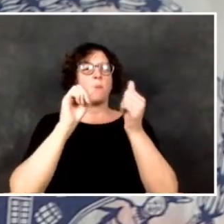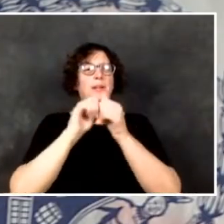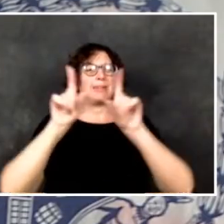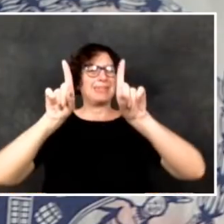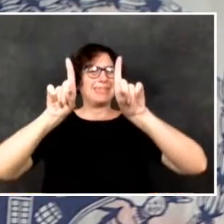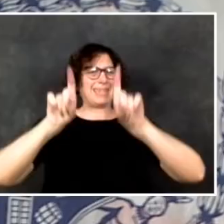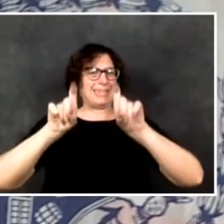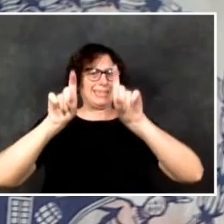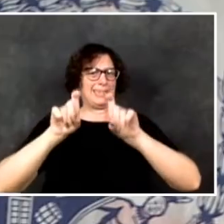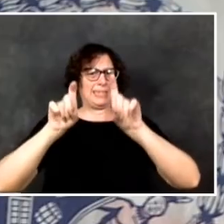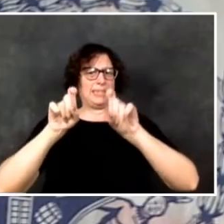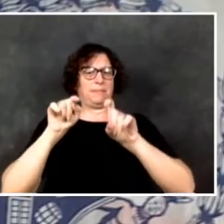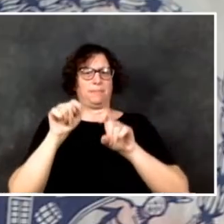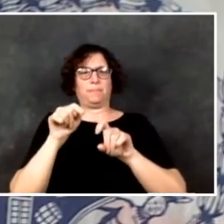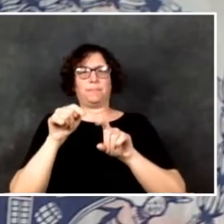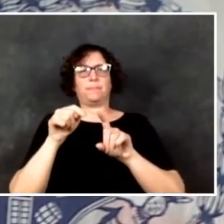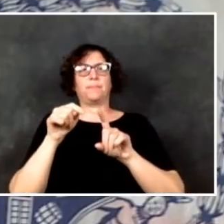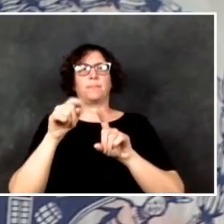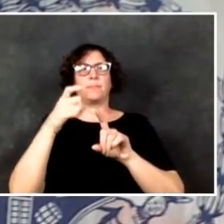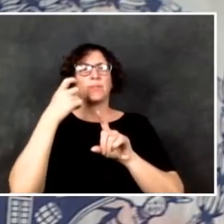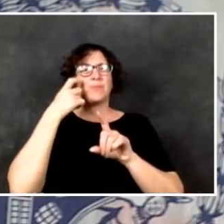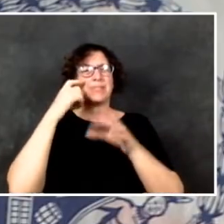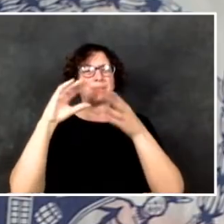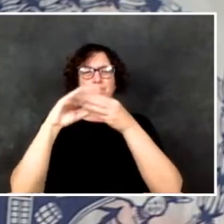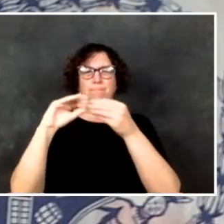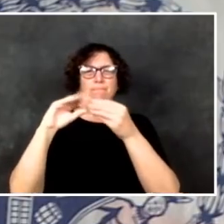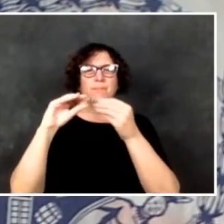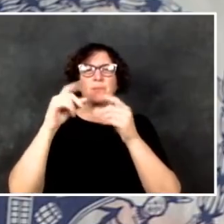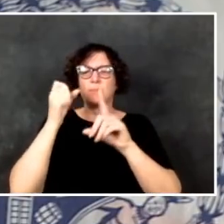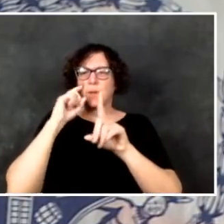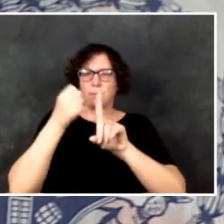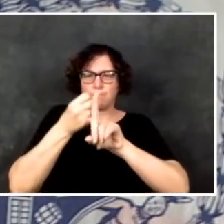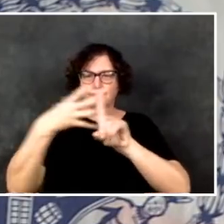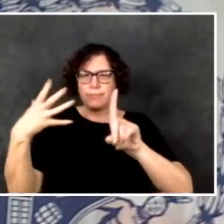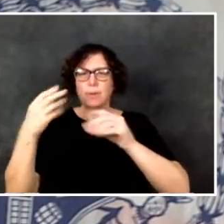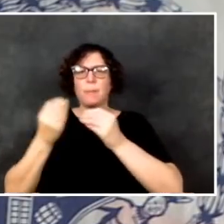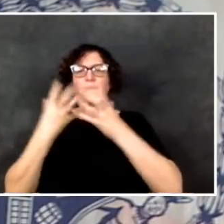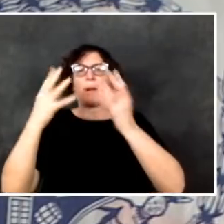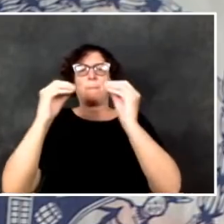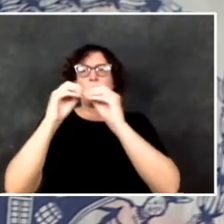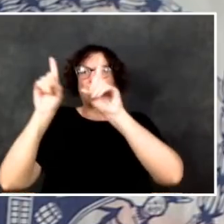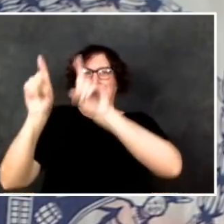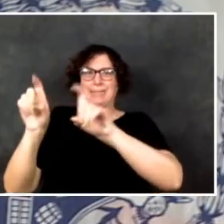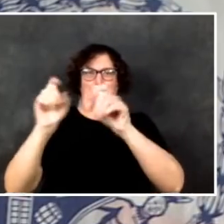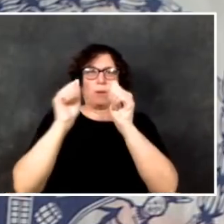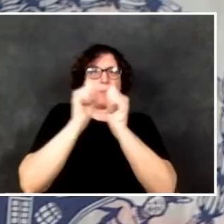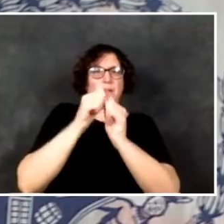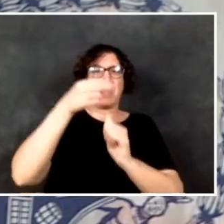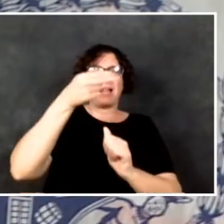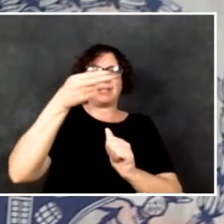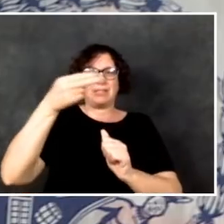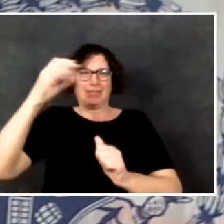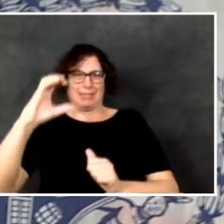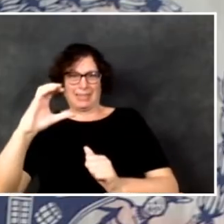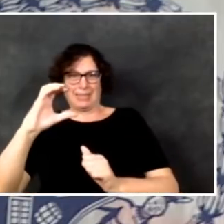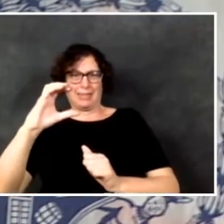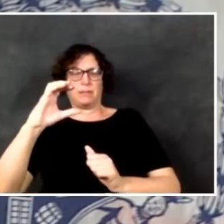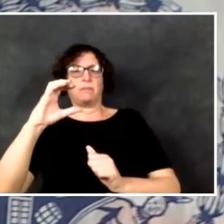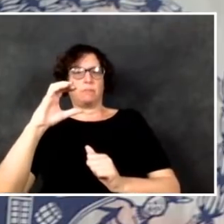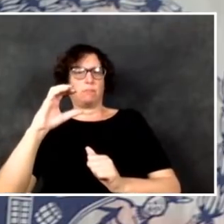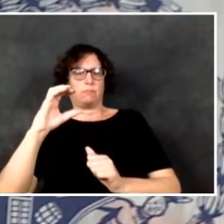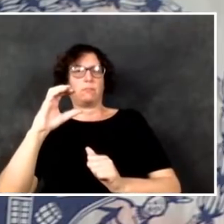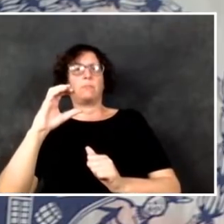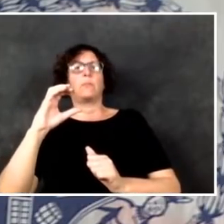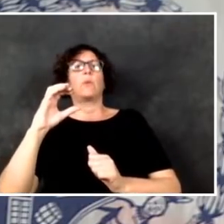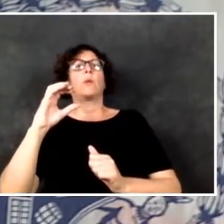that going to be a new city ability to test, or are you moving resources from somewhere